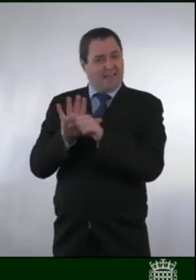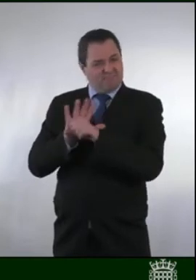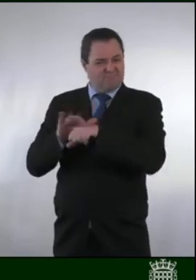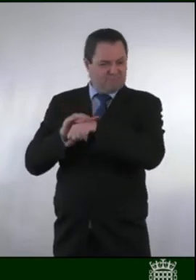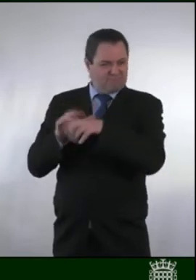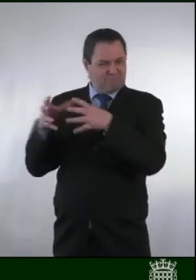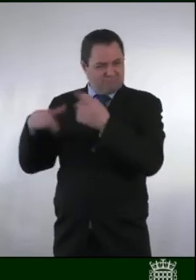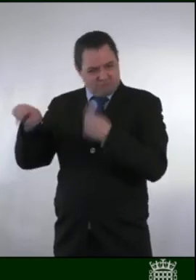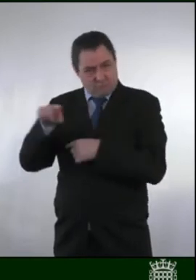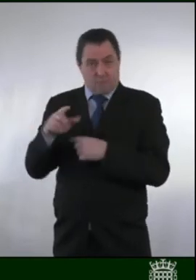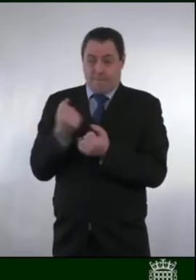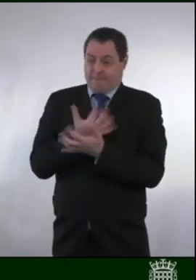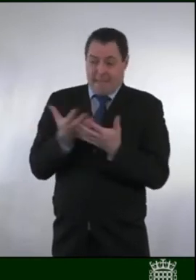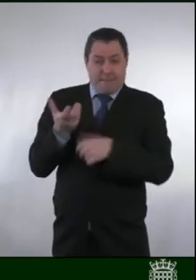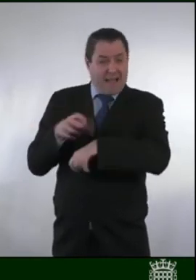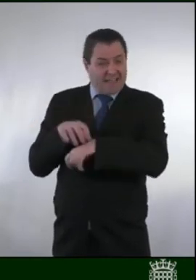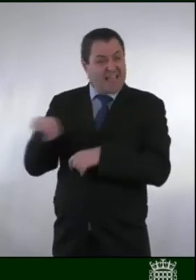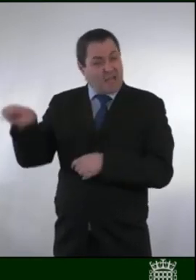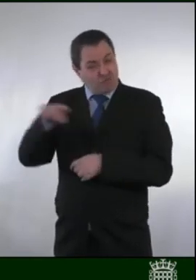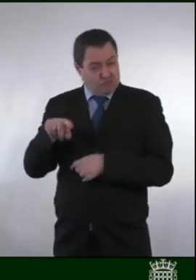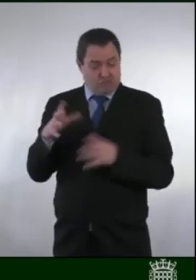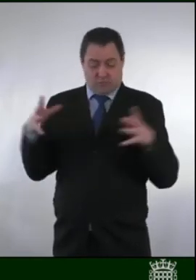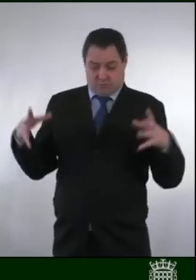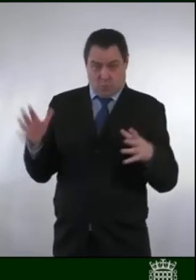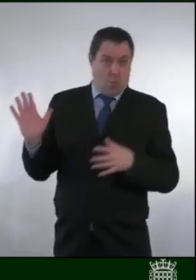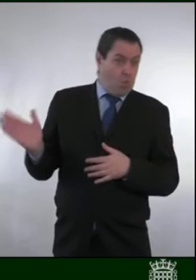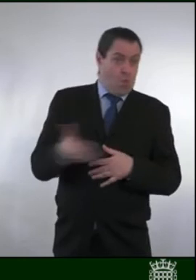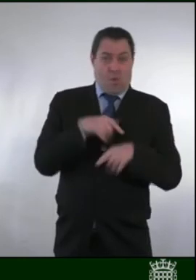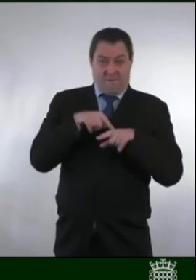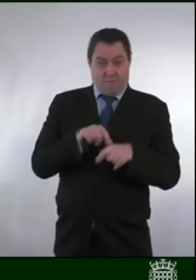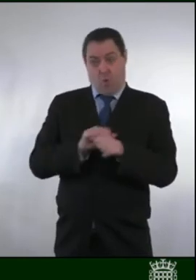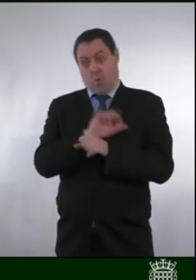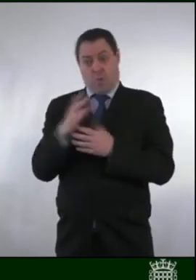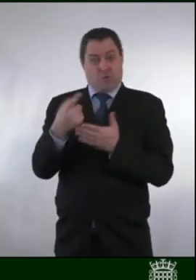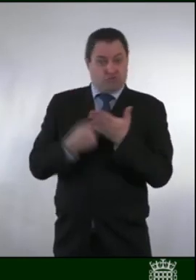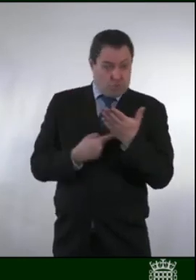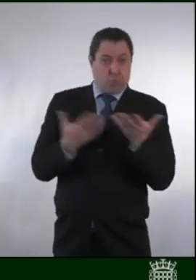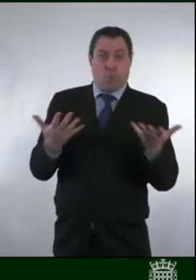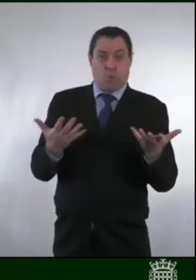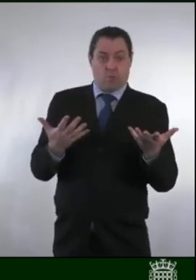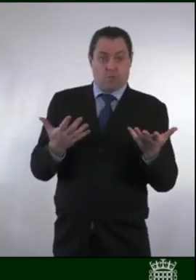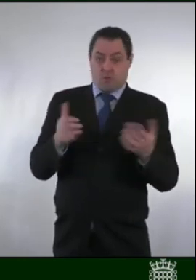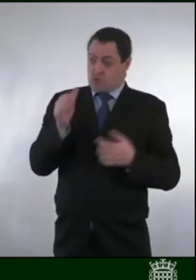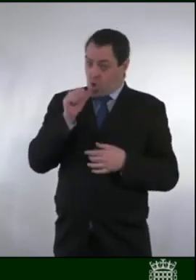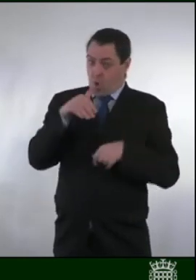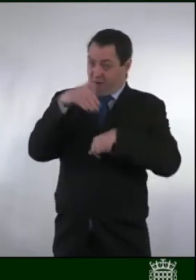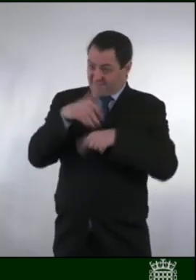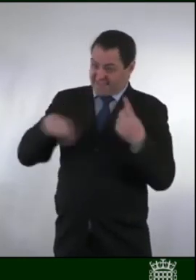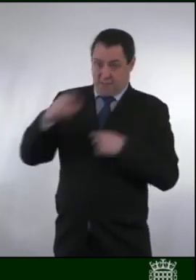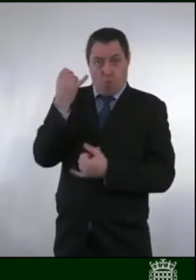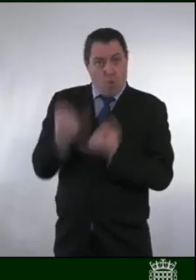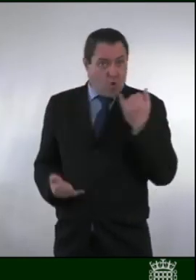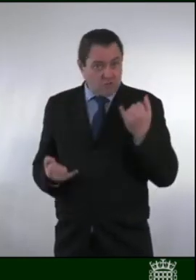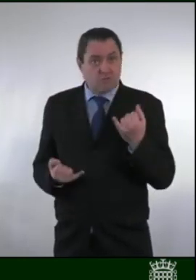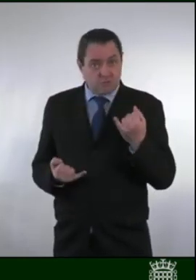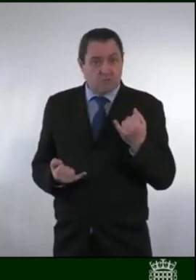large Bangladeshi population, have all observed the COVID-19 pandemic disproportionately affecting BAME communities.